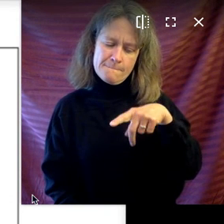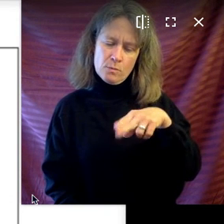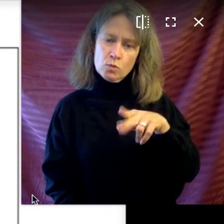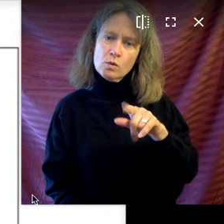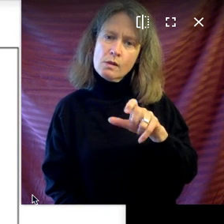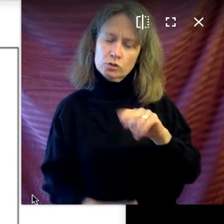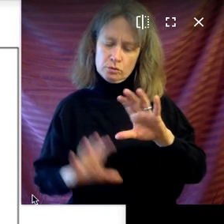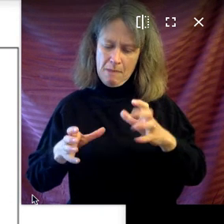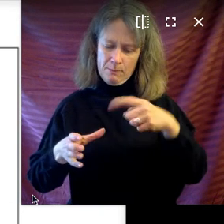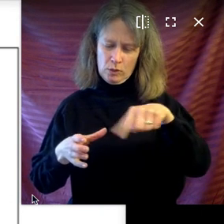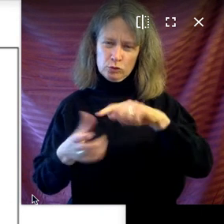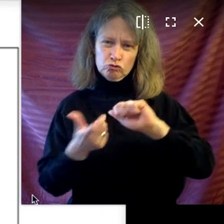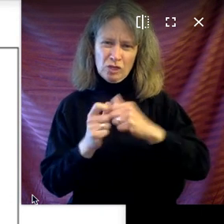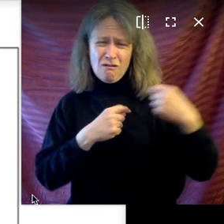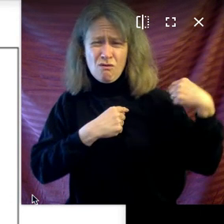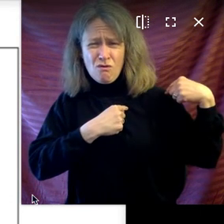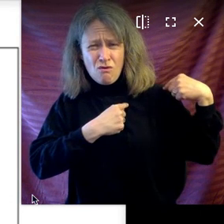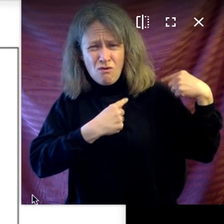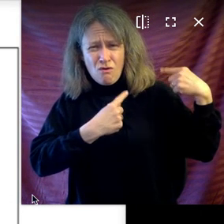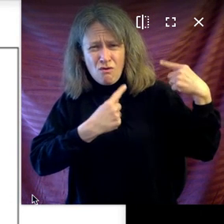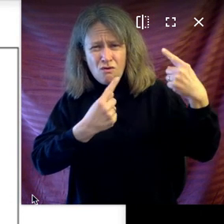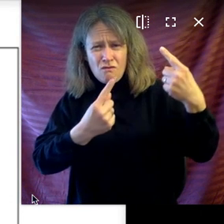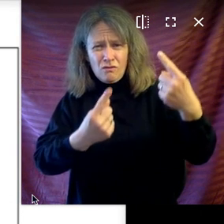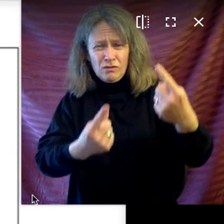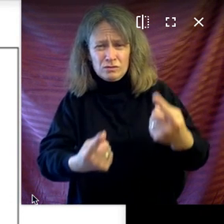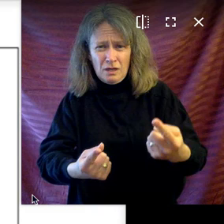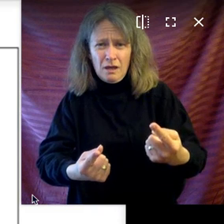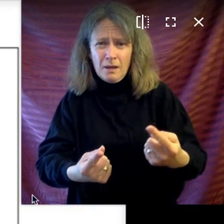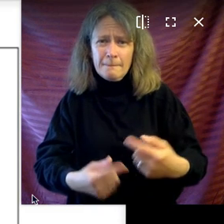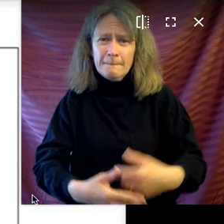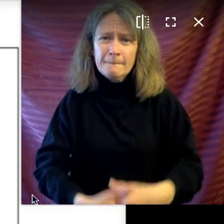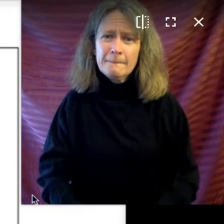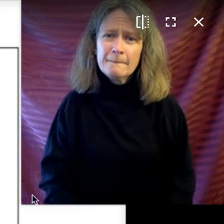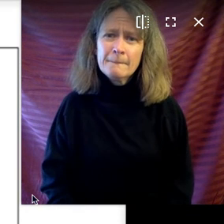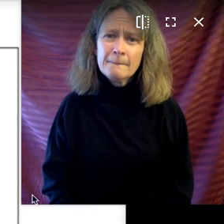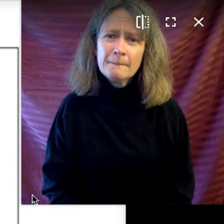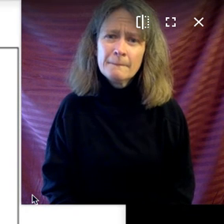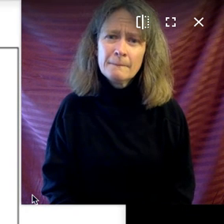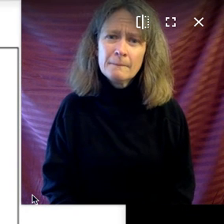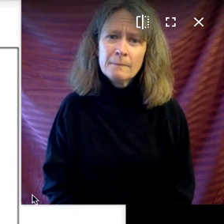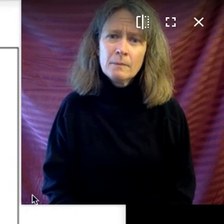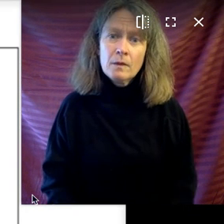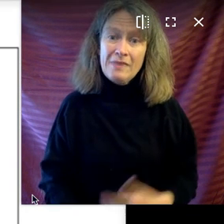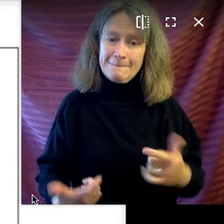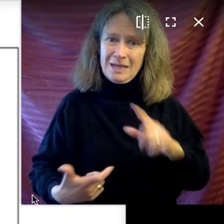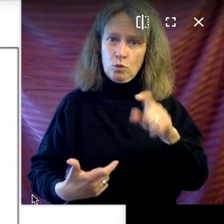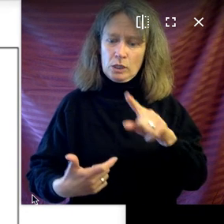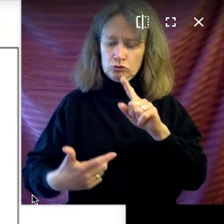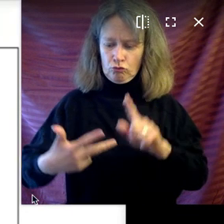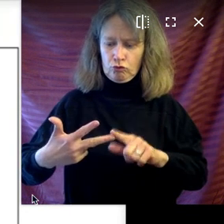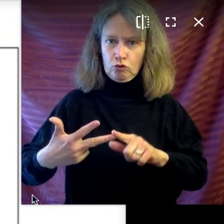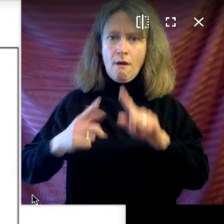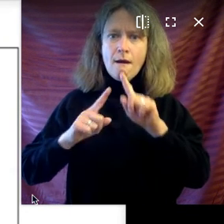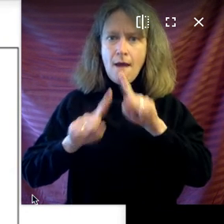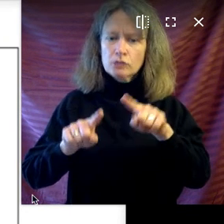this example. And now you're going to put it all together and answer that big question once and for